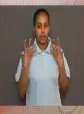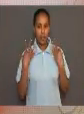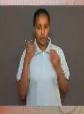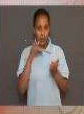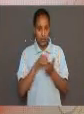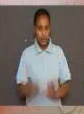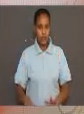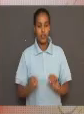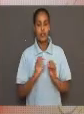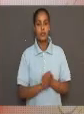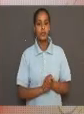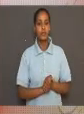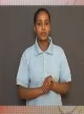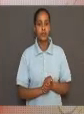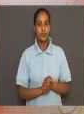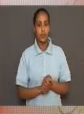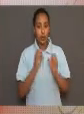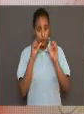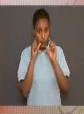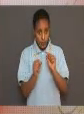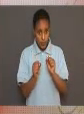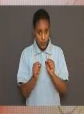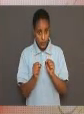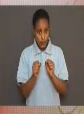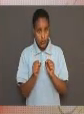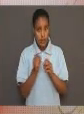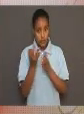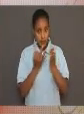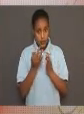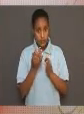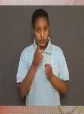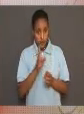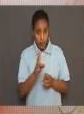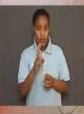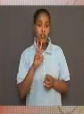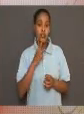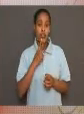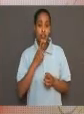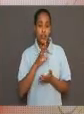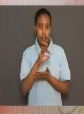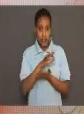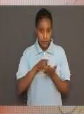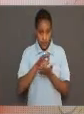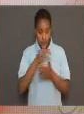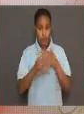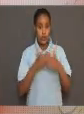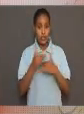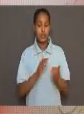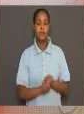Hello again, students. Were you able to explain the quick vinegar fermentation